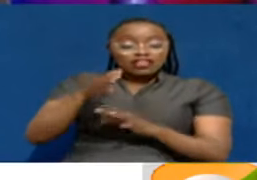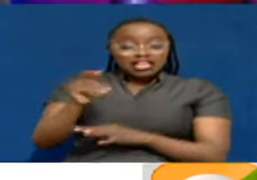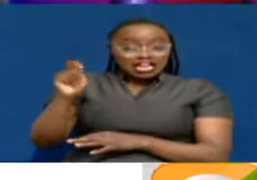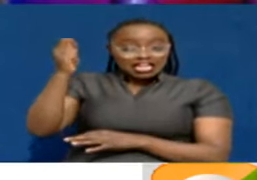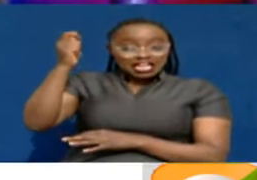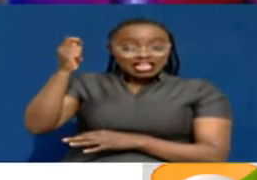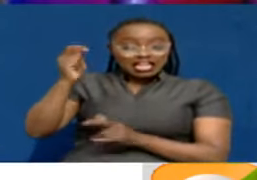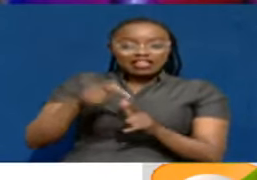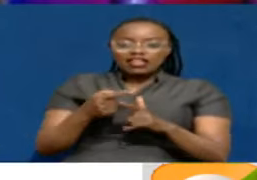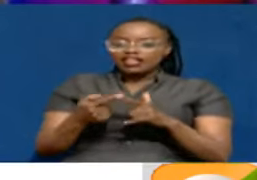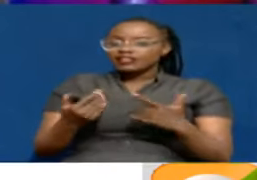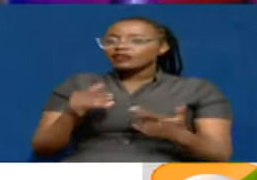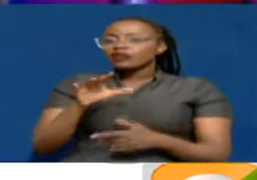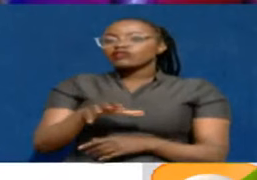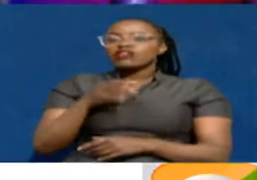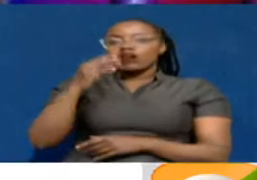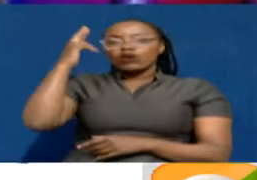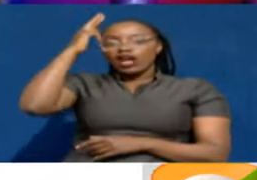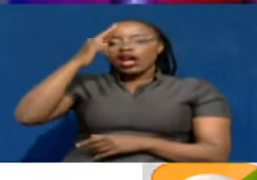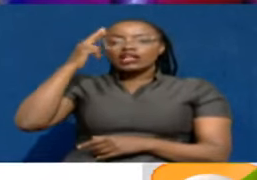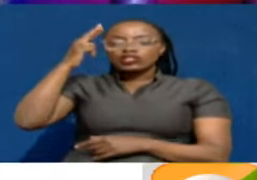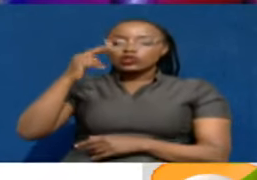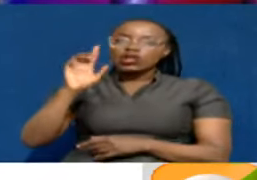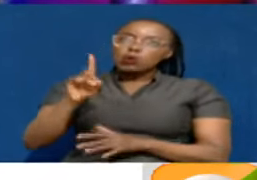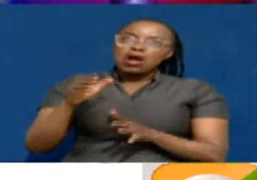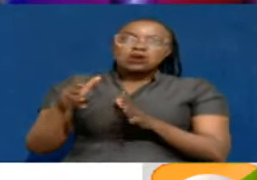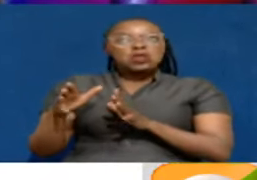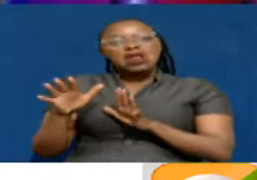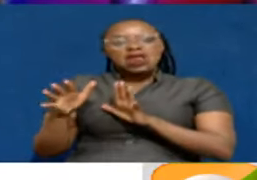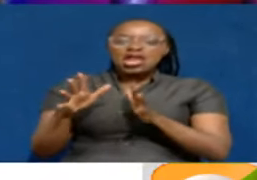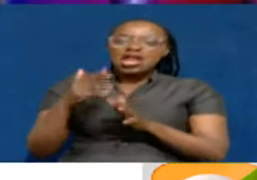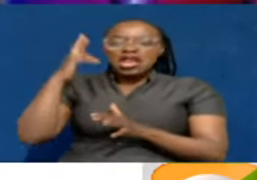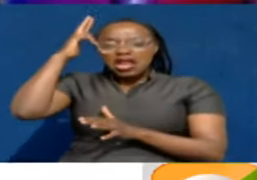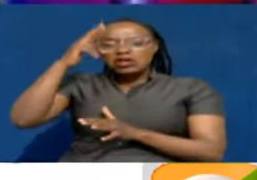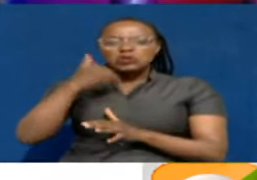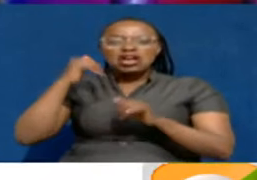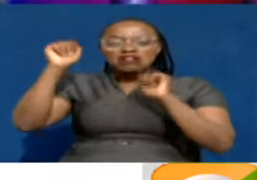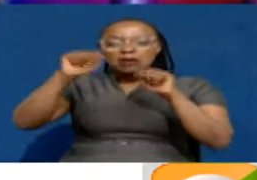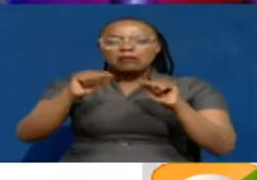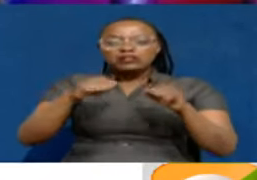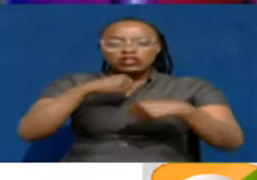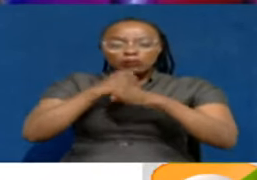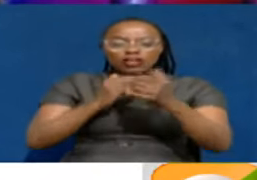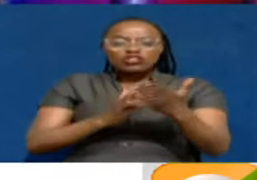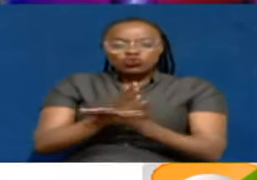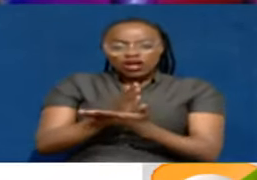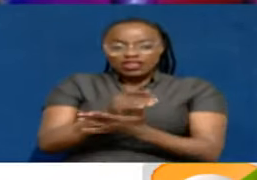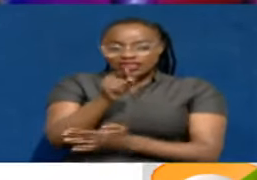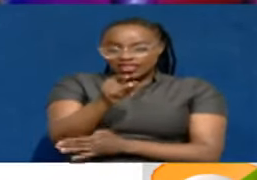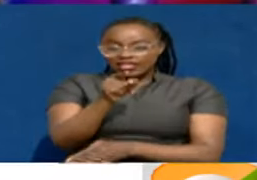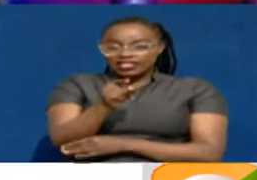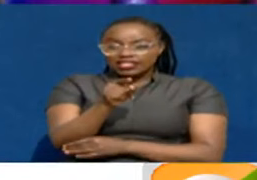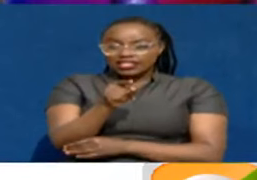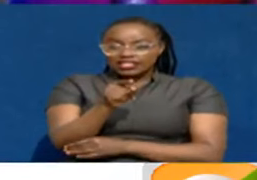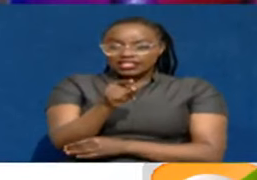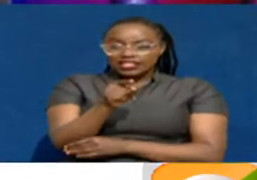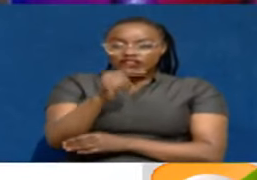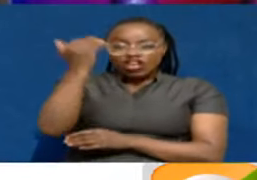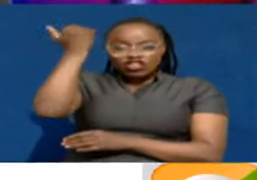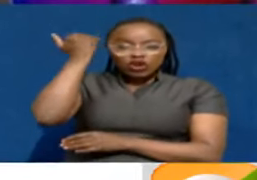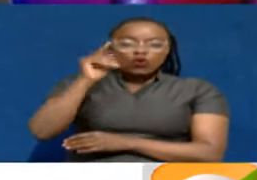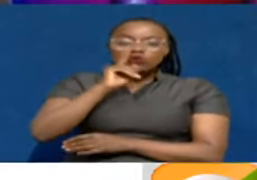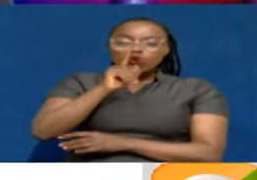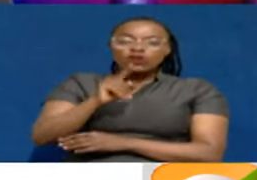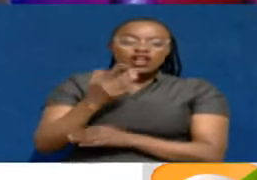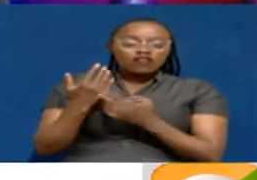Kenya, there would have been found a reason, in one way or another, to make sure that court order